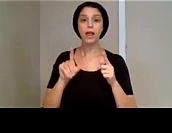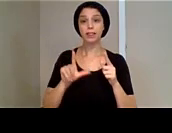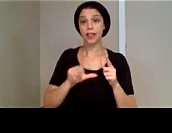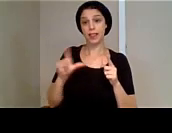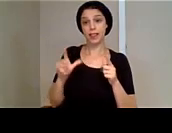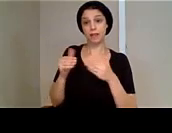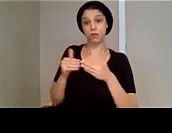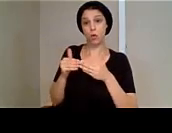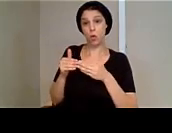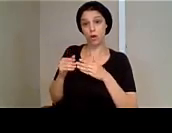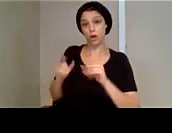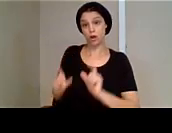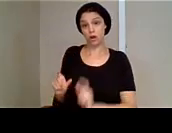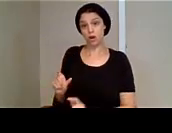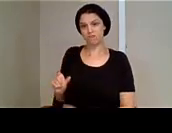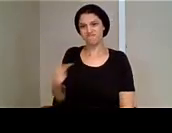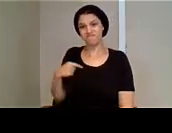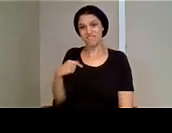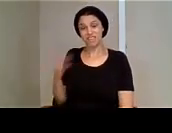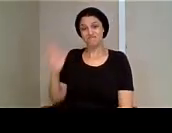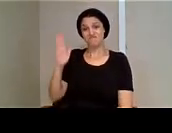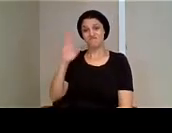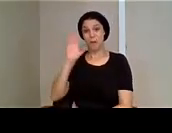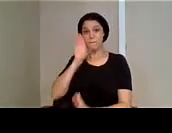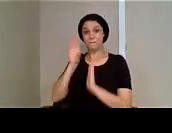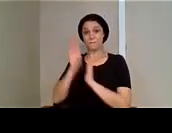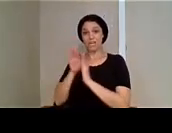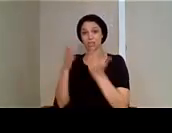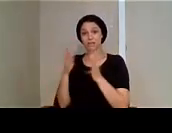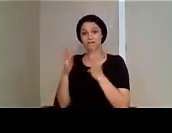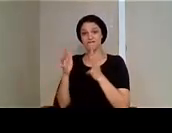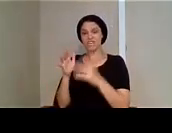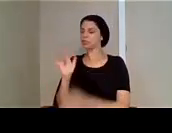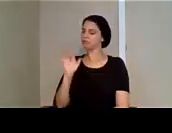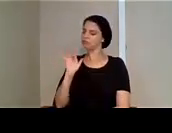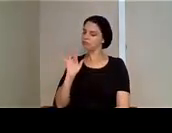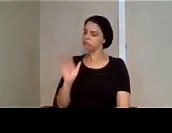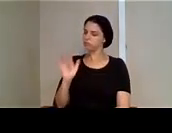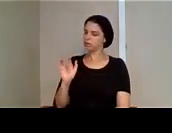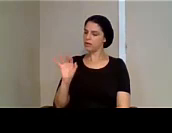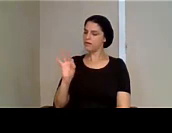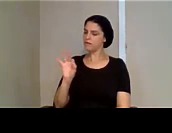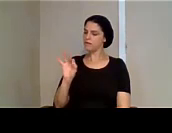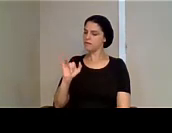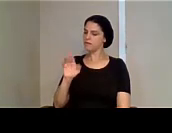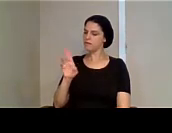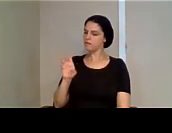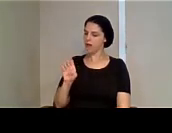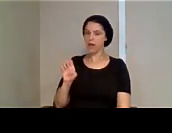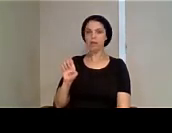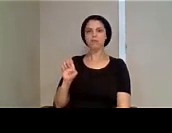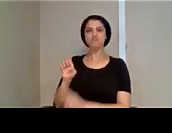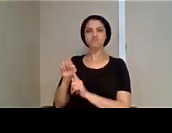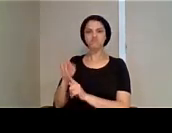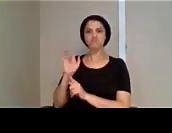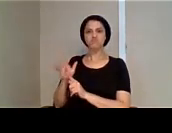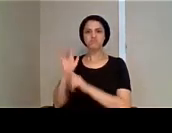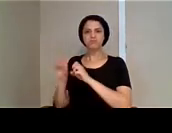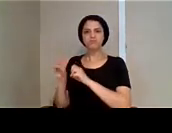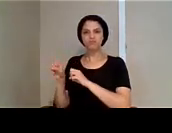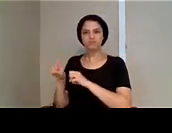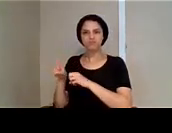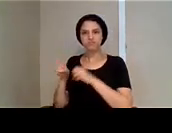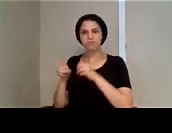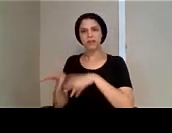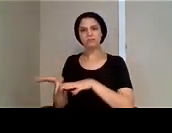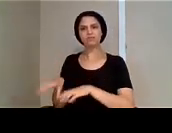I already had taken a picture of my student's written work, I could click on files in the bottom right-hand corner and simply navigate to